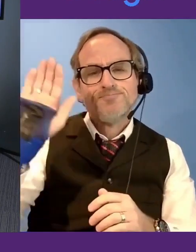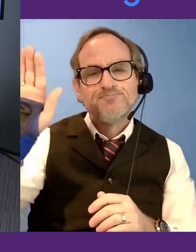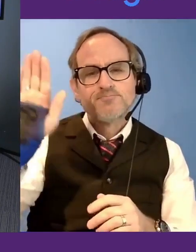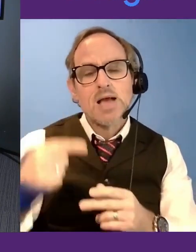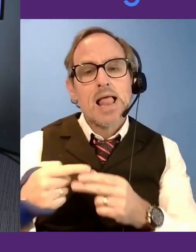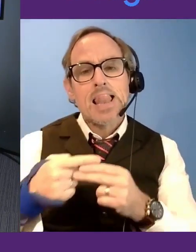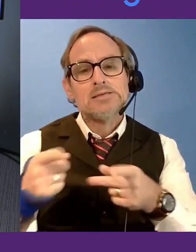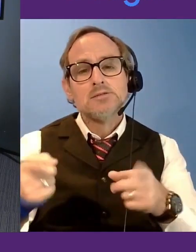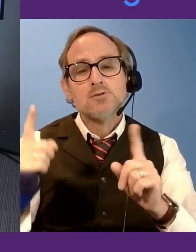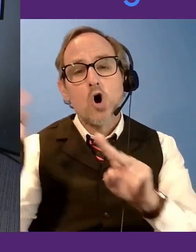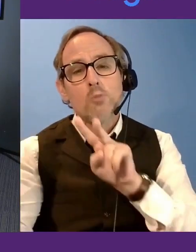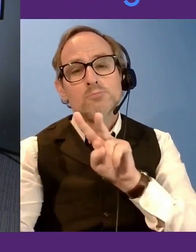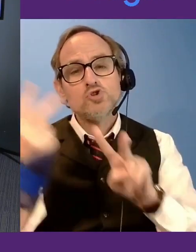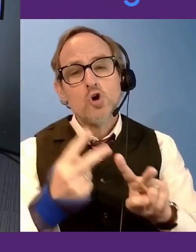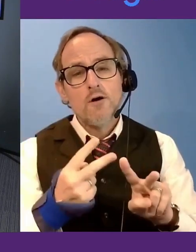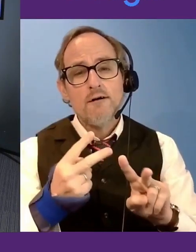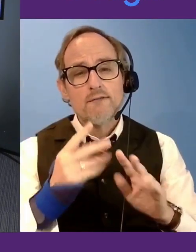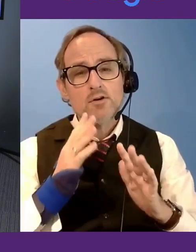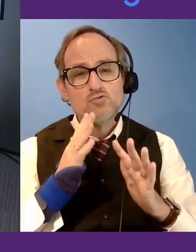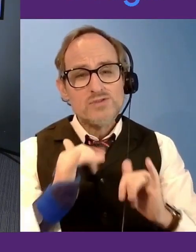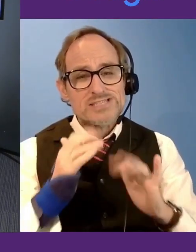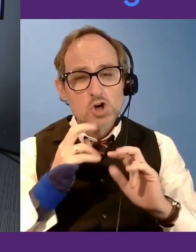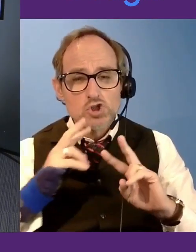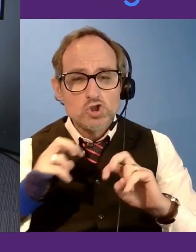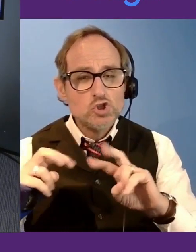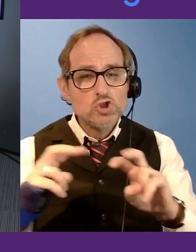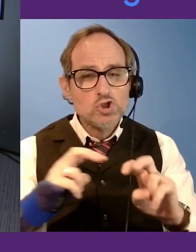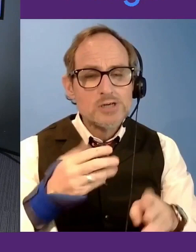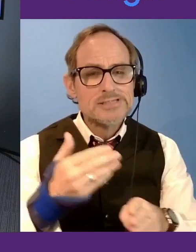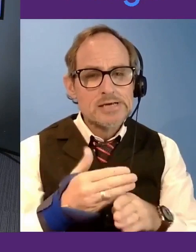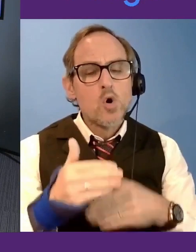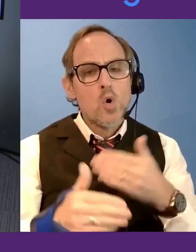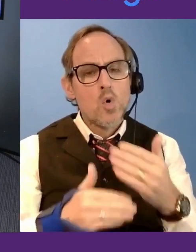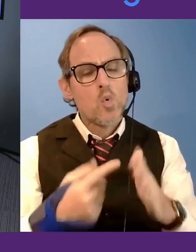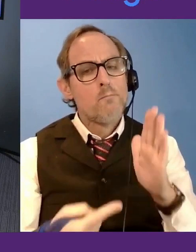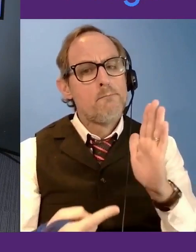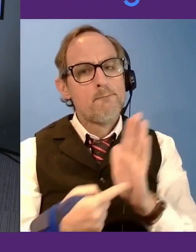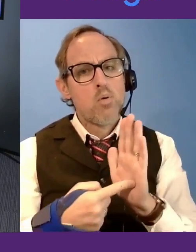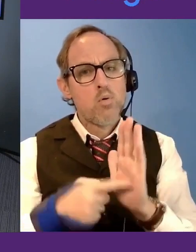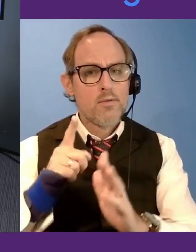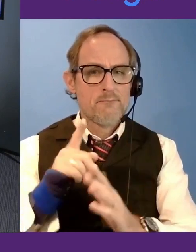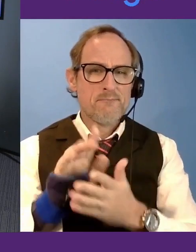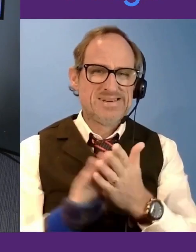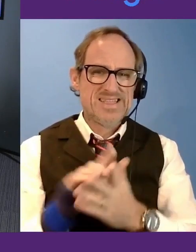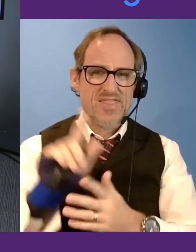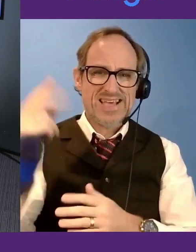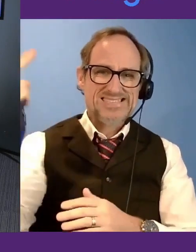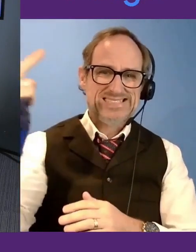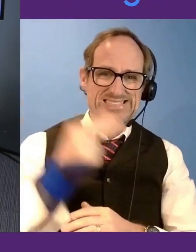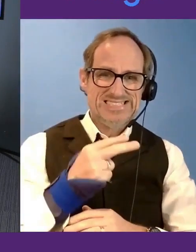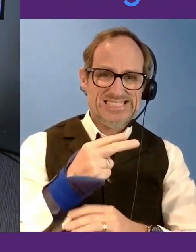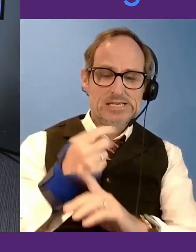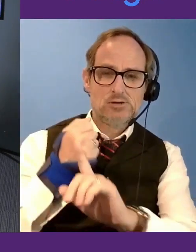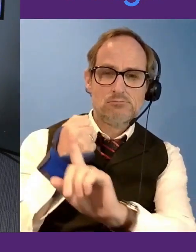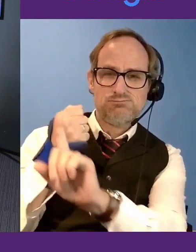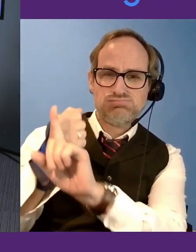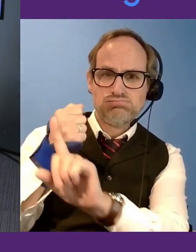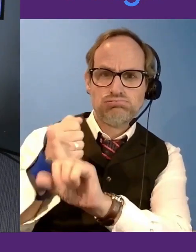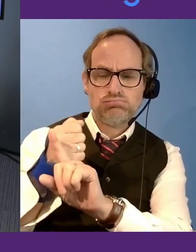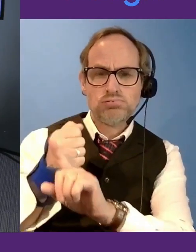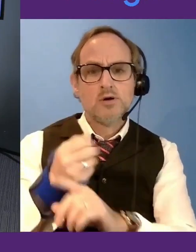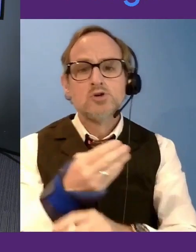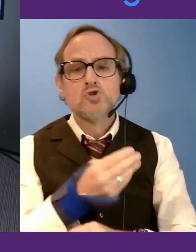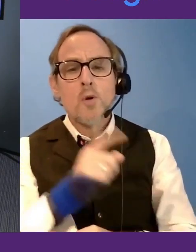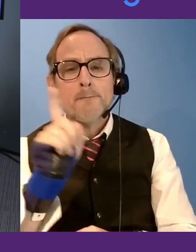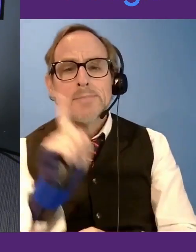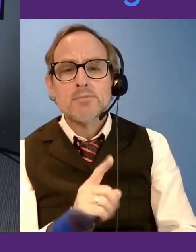sessions, that it does really have an impact on how important they see accessibility, because they can see people actually struggling. I love that.